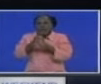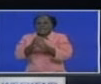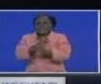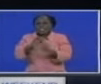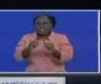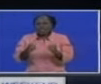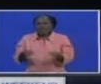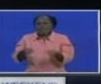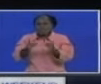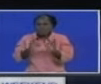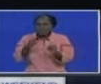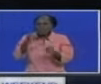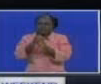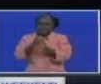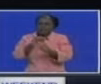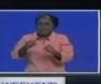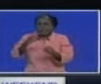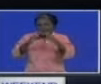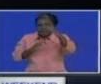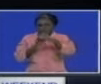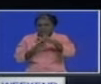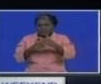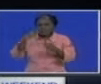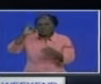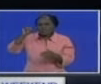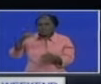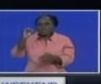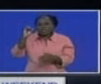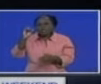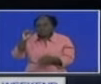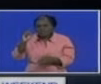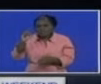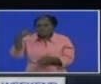conducted by the Police Service Commission, headed by Johnston Kavuludi.